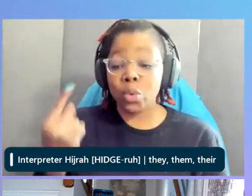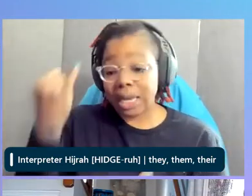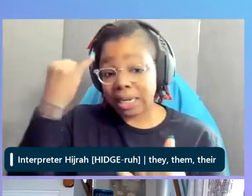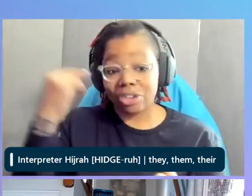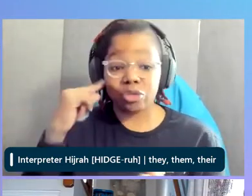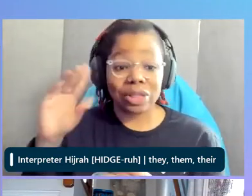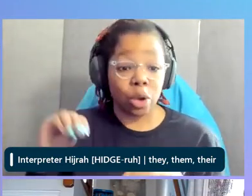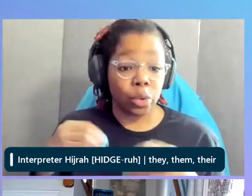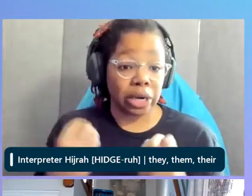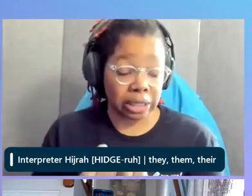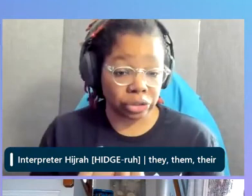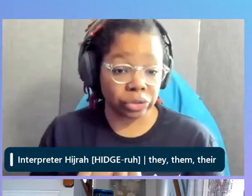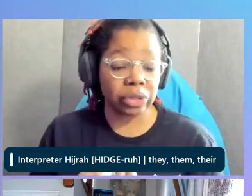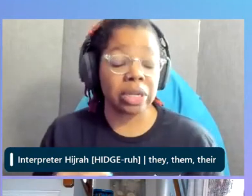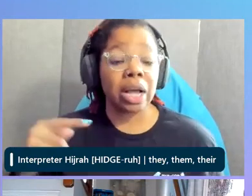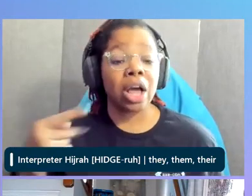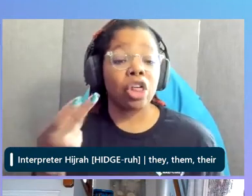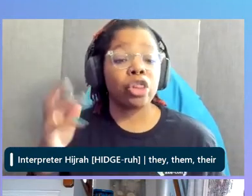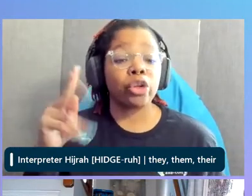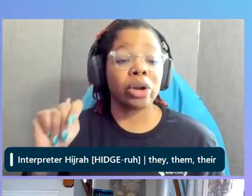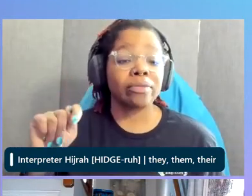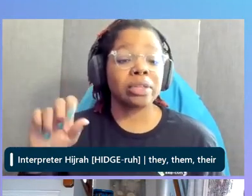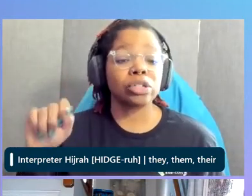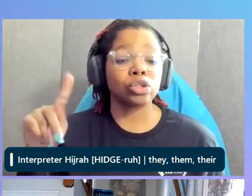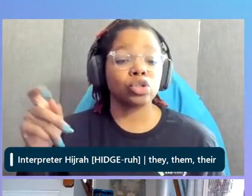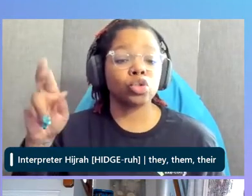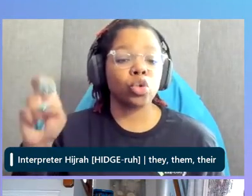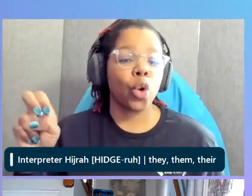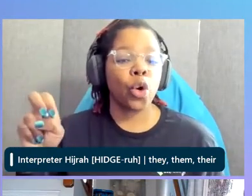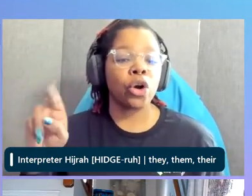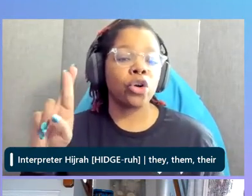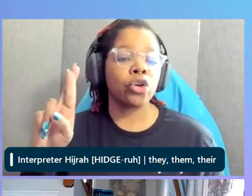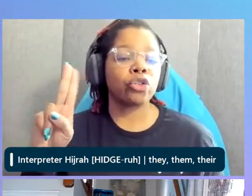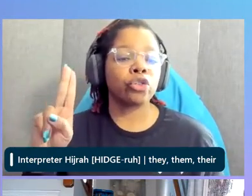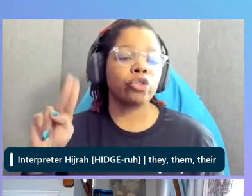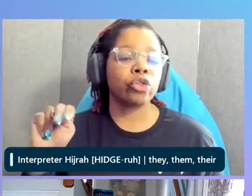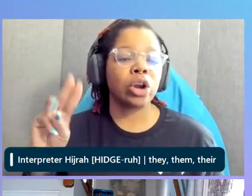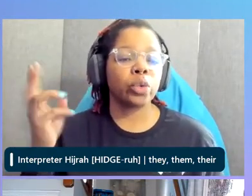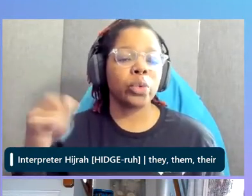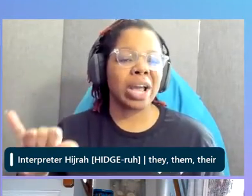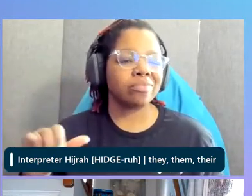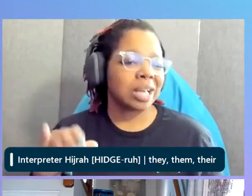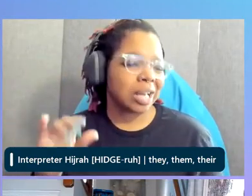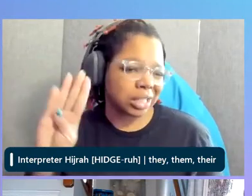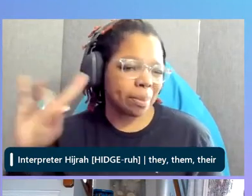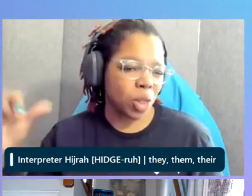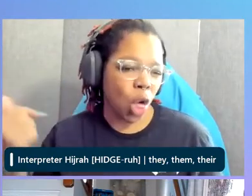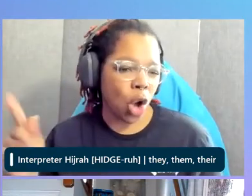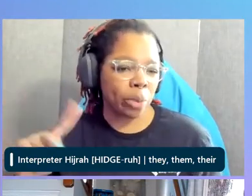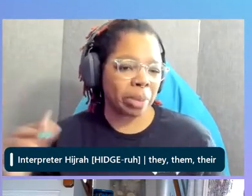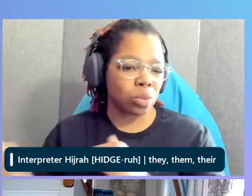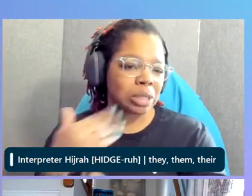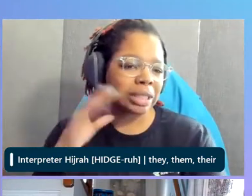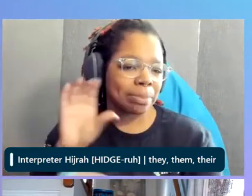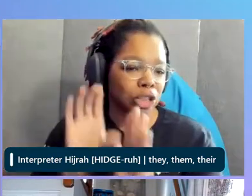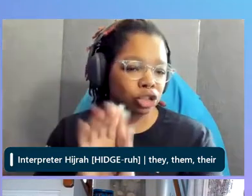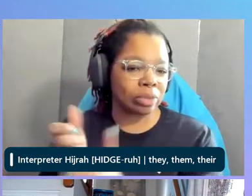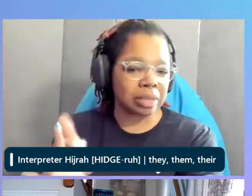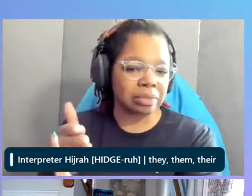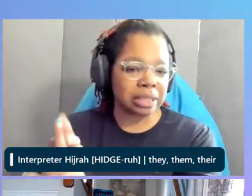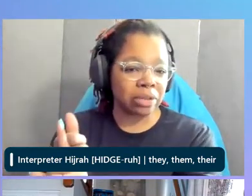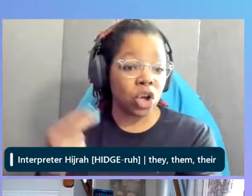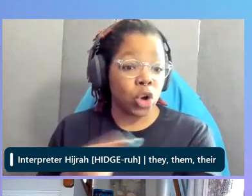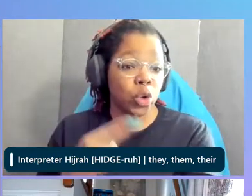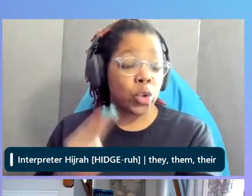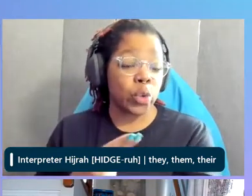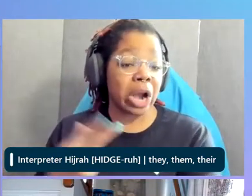organization was Thrift Store Runway, and it was basically a Tumblr, a blog, where people would send in photographs of themselves wearing